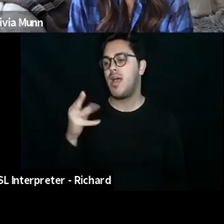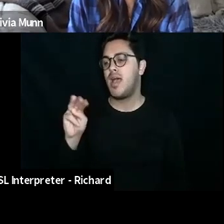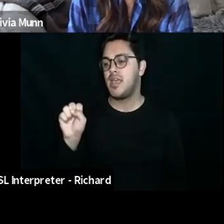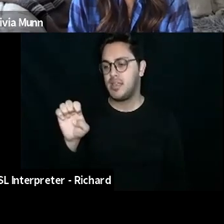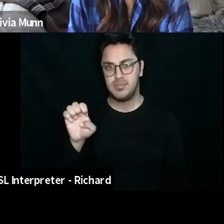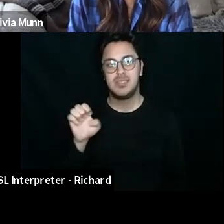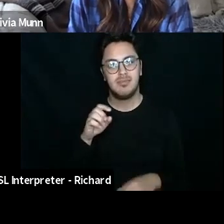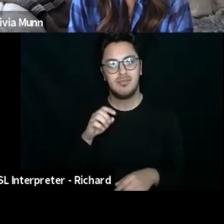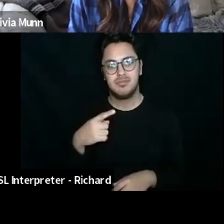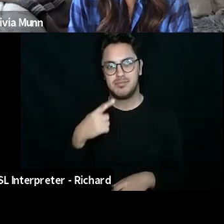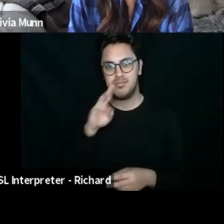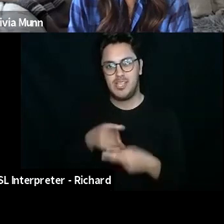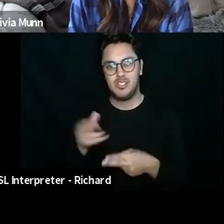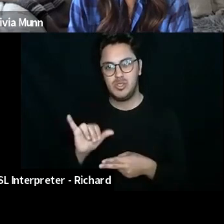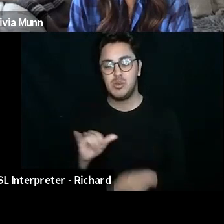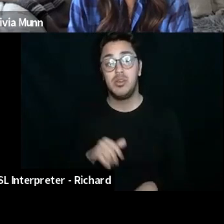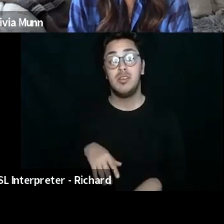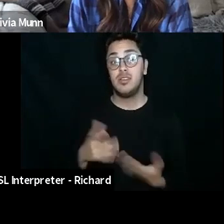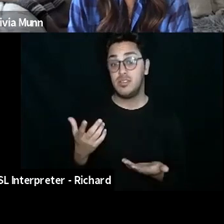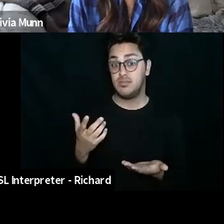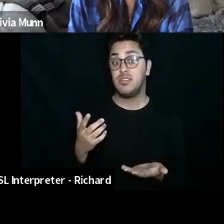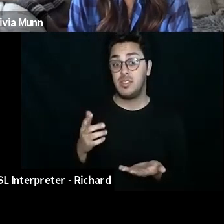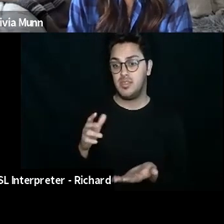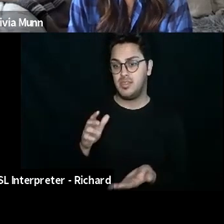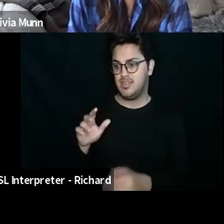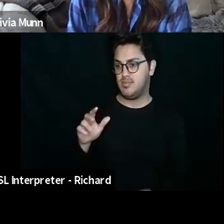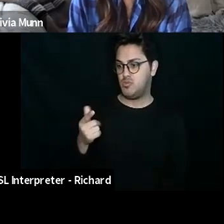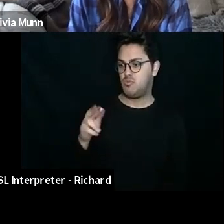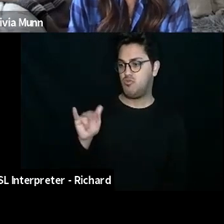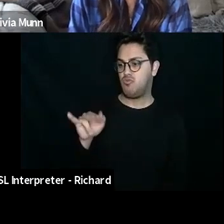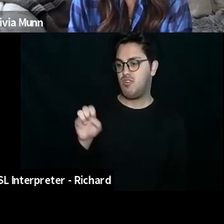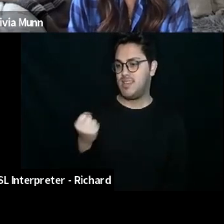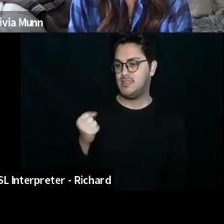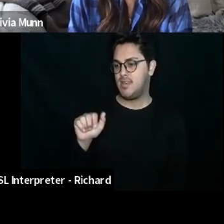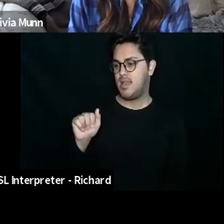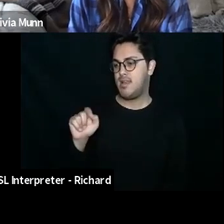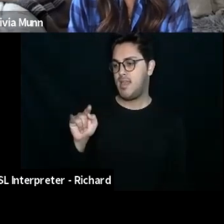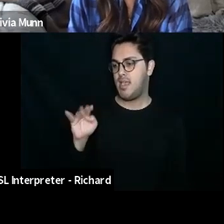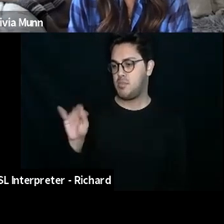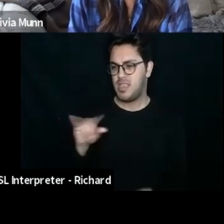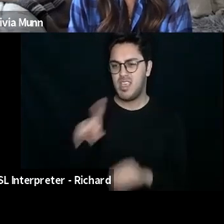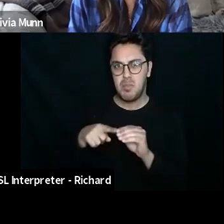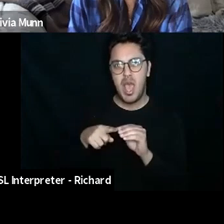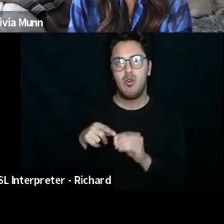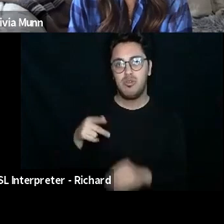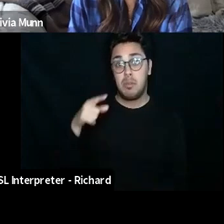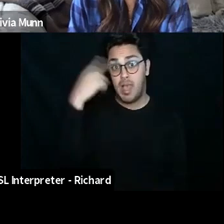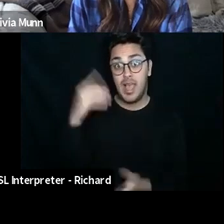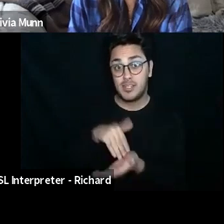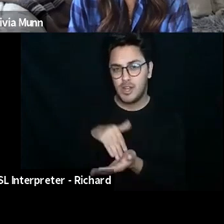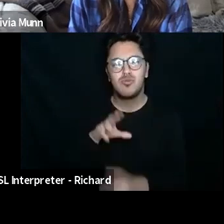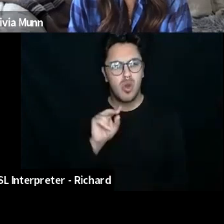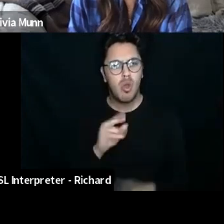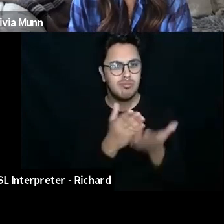Grey's Anatomy is not about Black doctors. It's a show about great doctors who just happen to be Black, and they don't really talk about race as much as